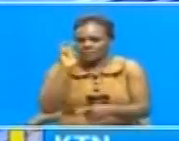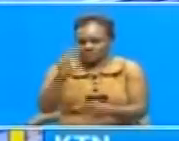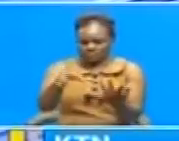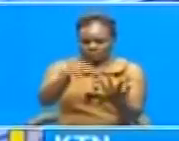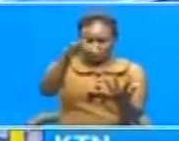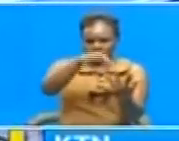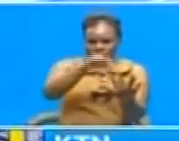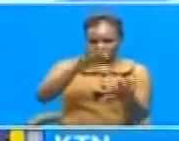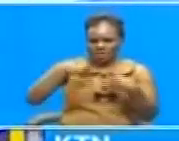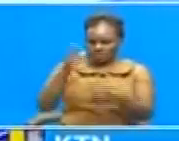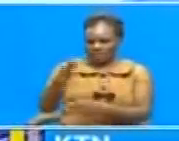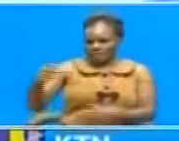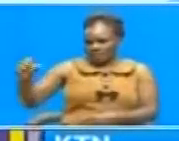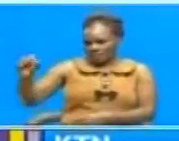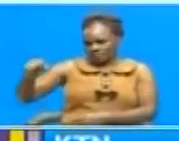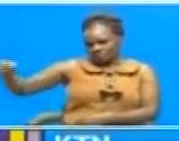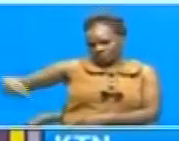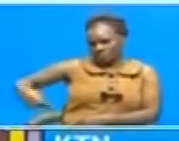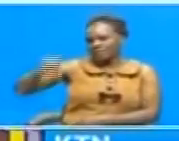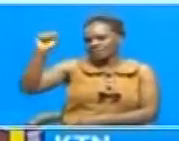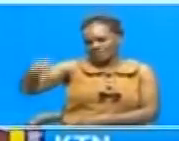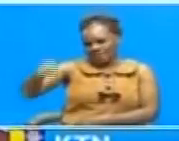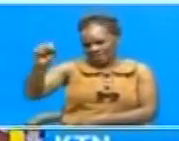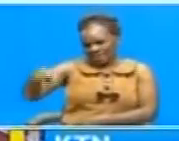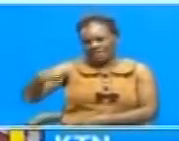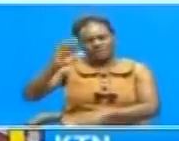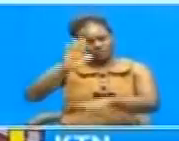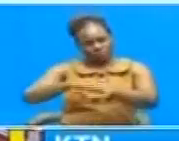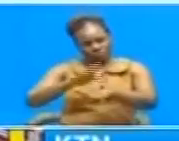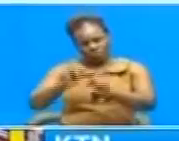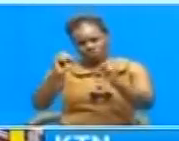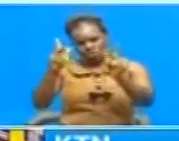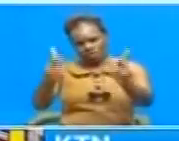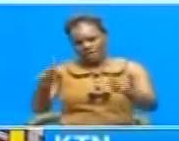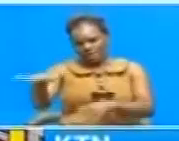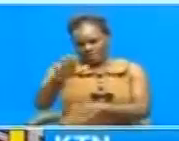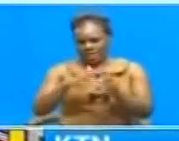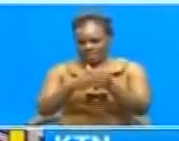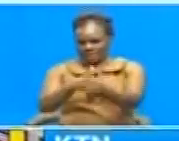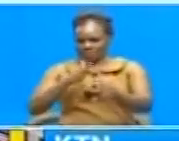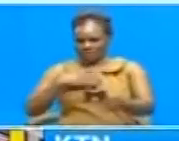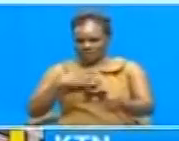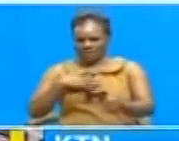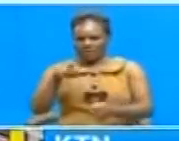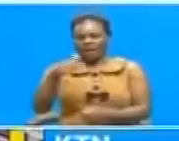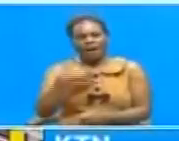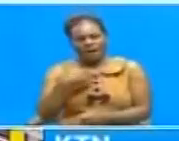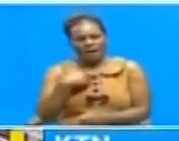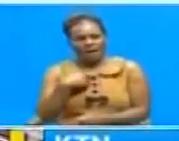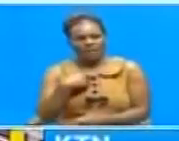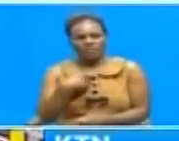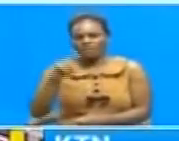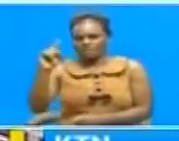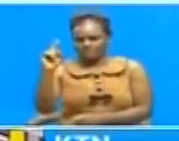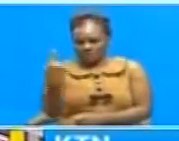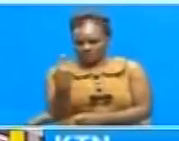some of your feedback, some SMSs here. This one says, yes, it is quite okay to do this. My area leader has phone numbers for the brewers and is the